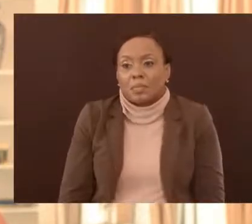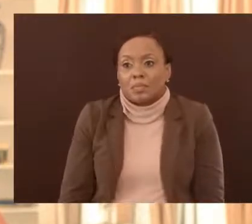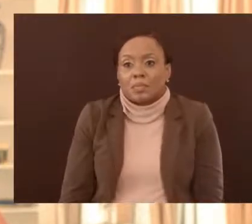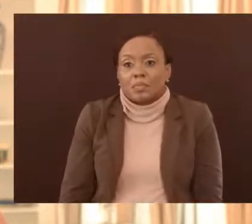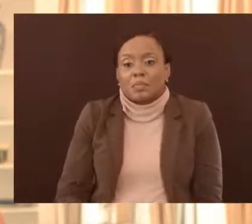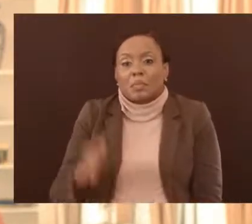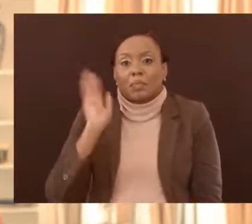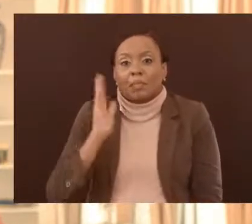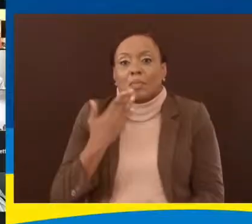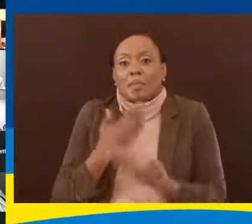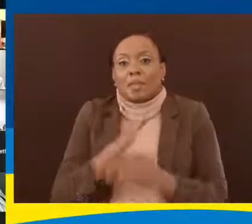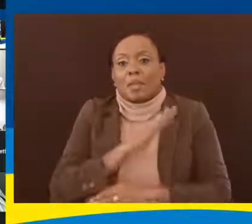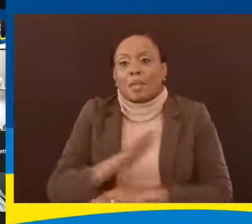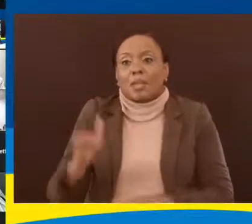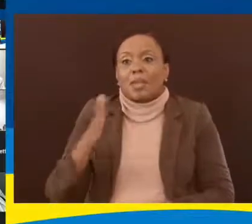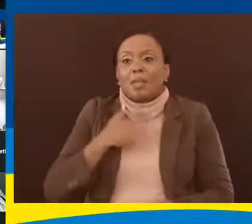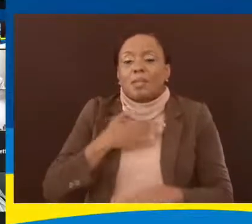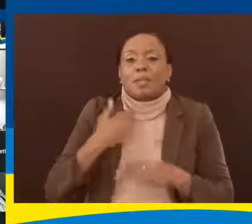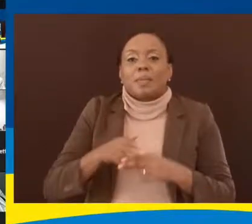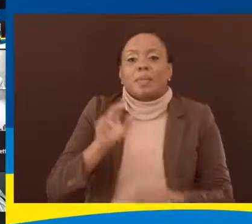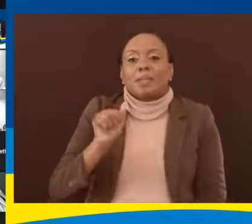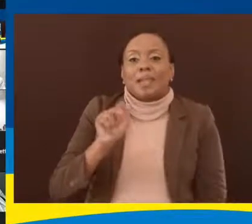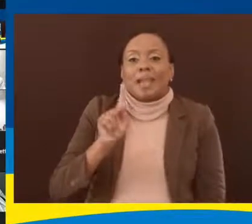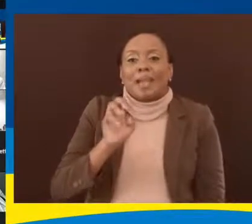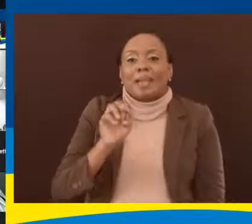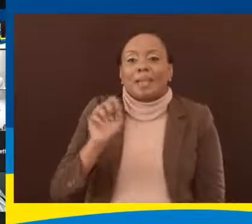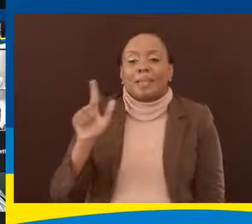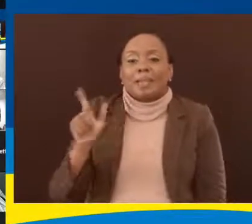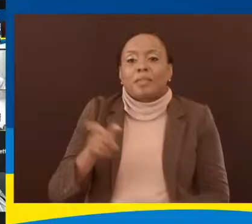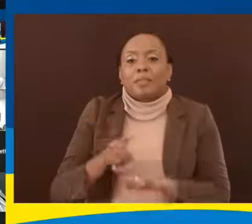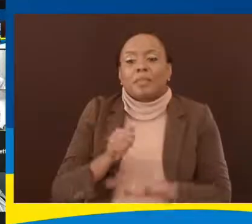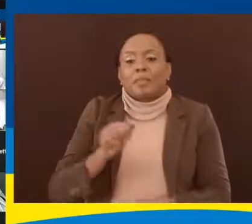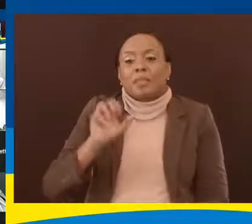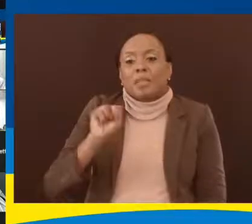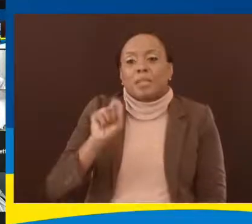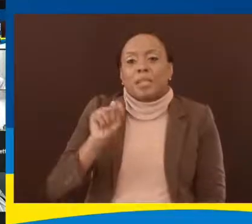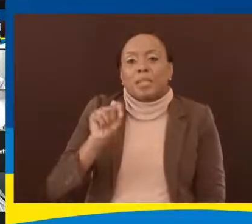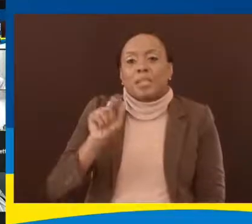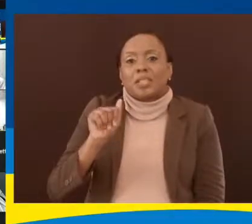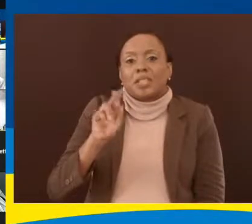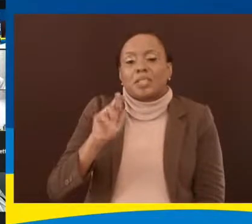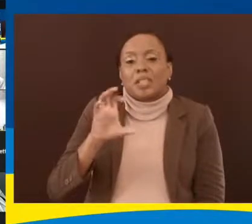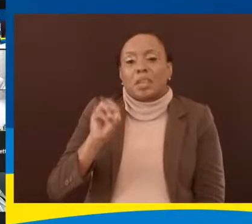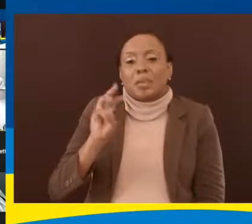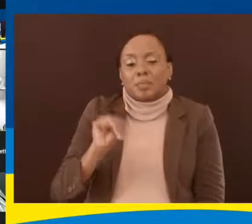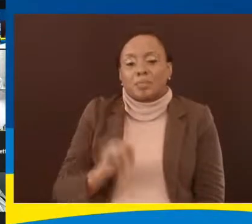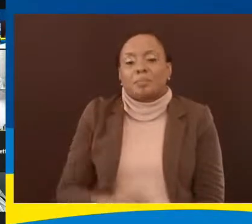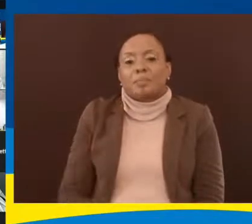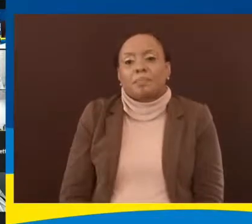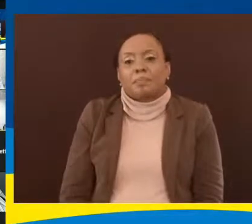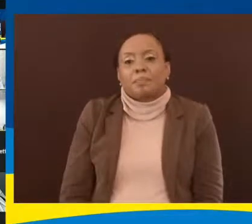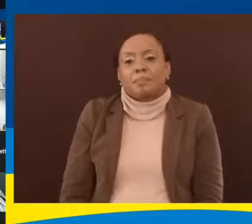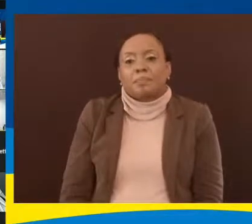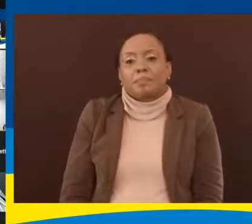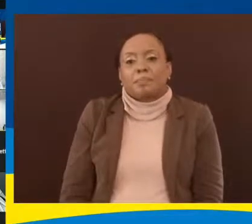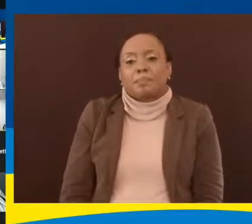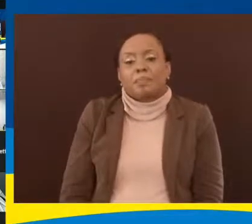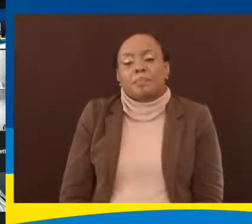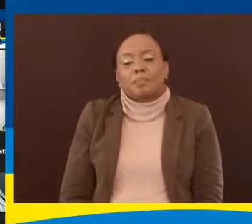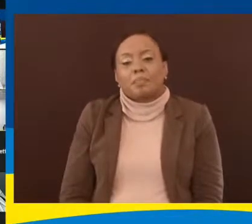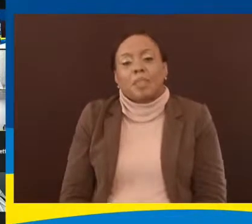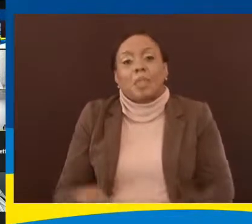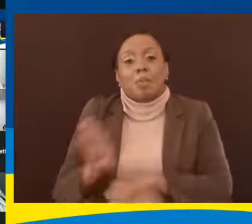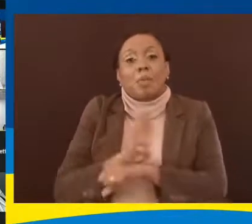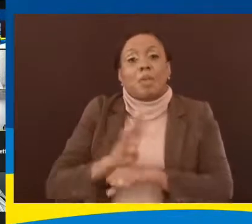Hi, good afternoon. Akil Levels, Starcom Network. My question is, the Barbados Secondary Teachers Union